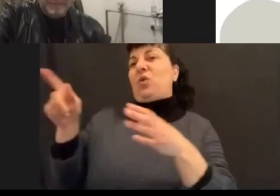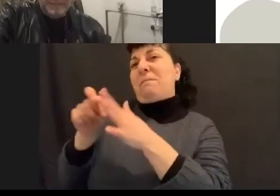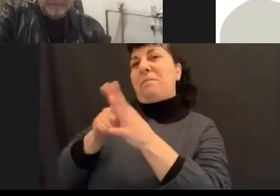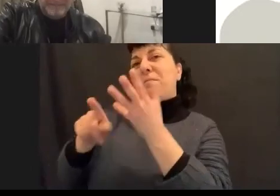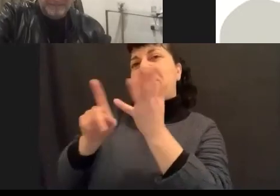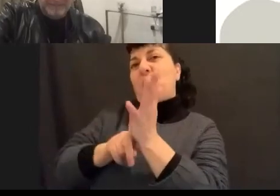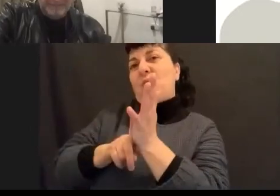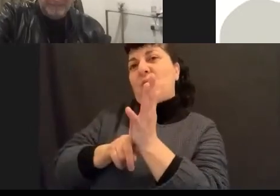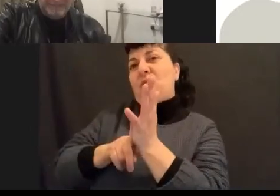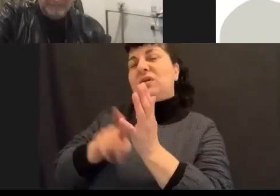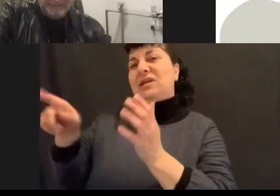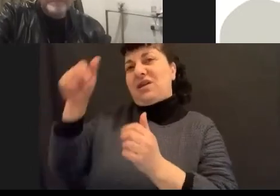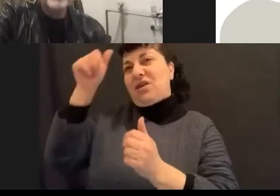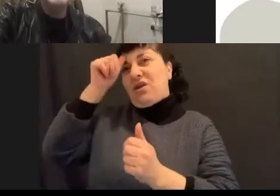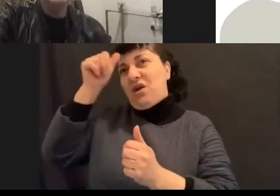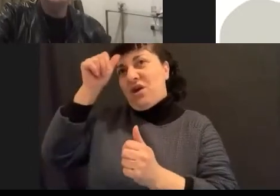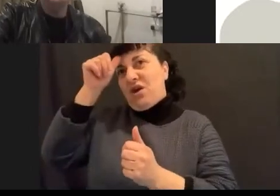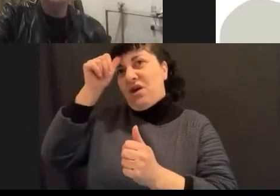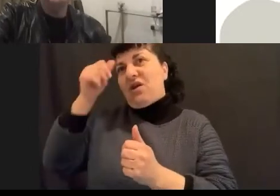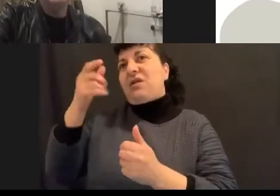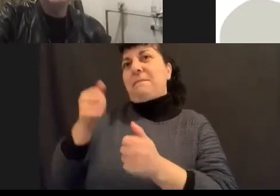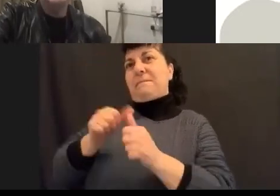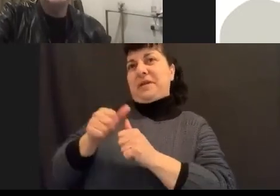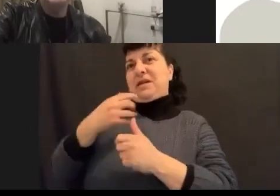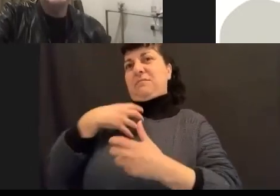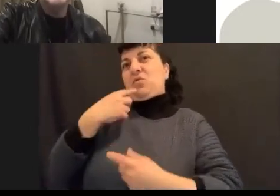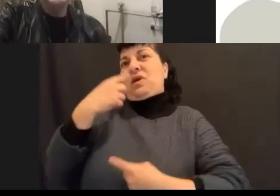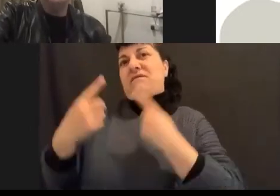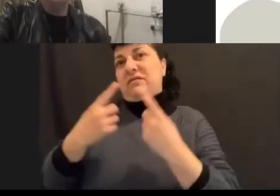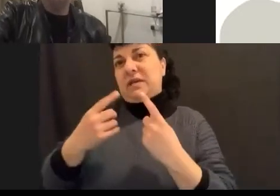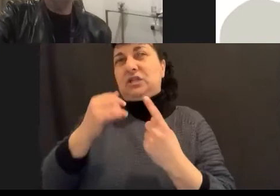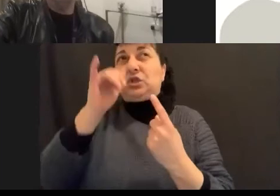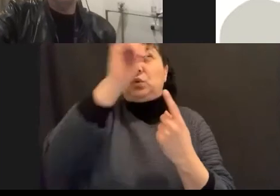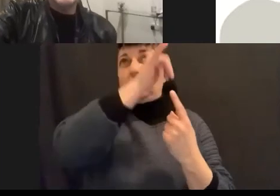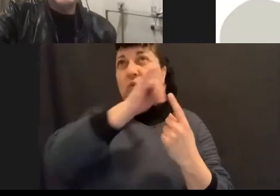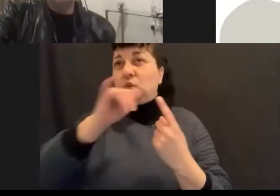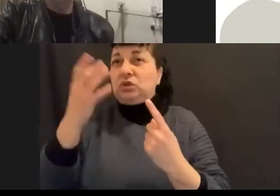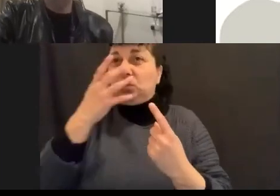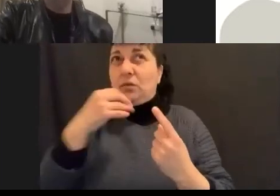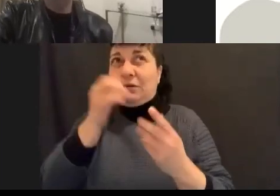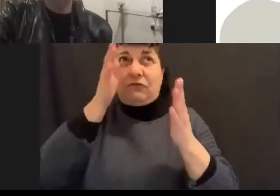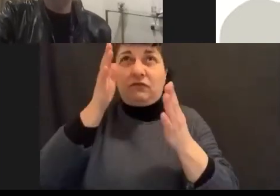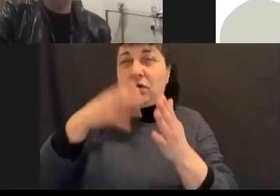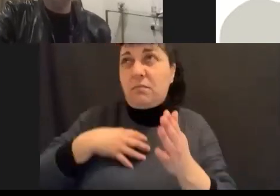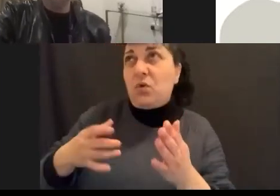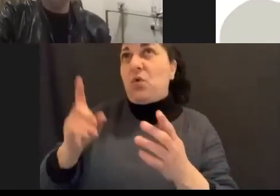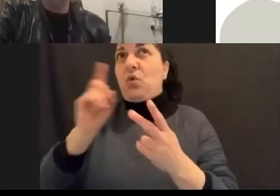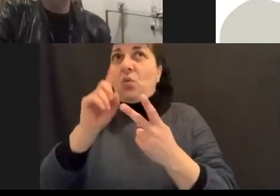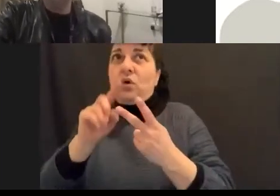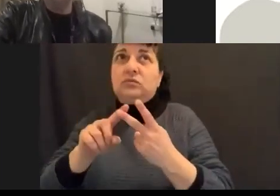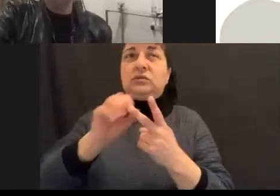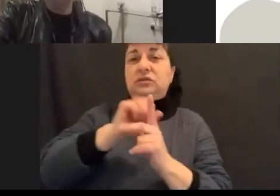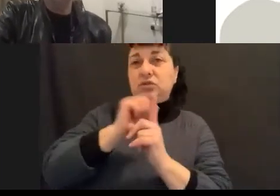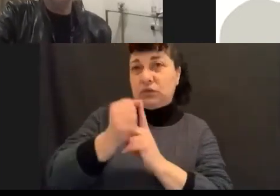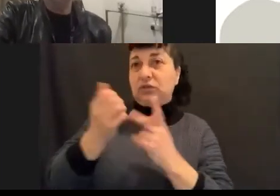then decisions can be made about tier 1 or tier 2 and the like. And just as an example, the very first Delta outbreak